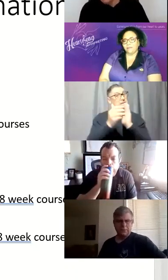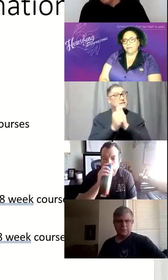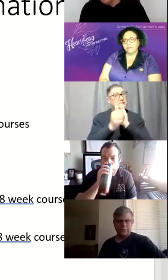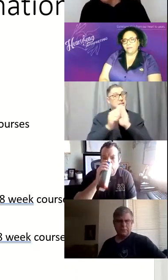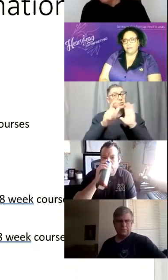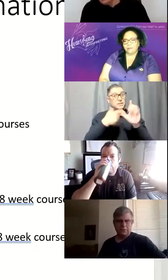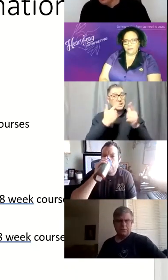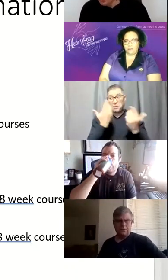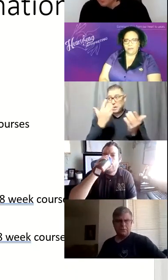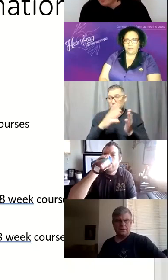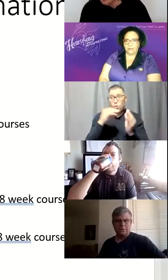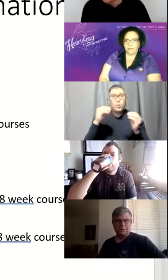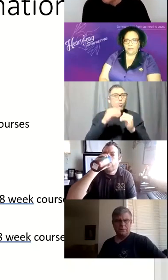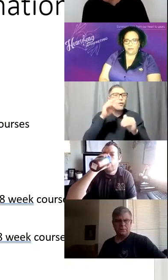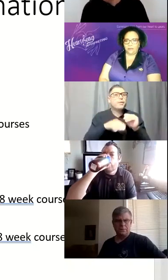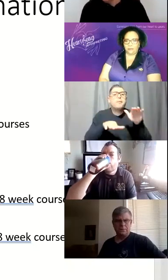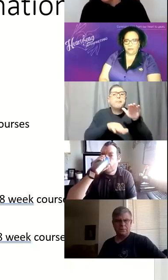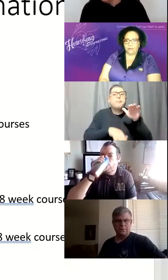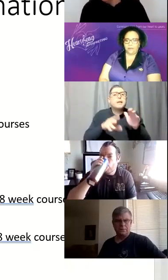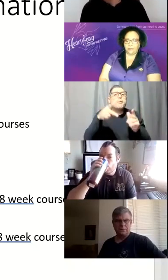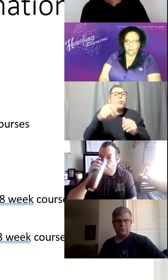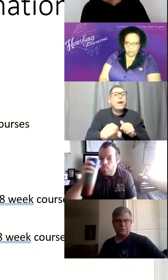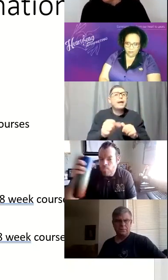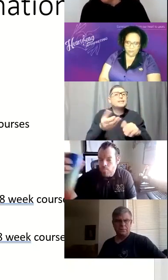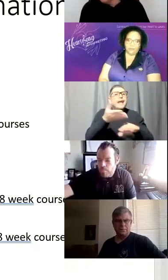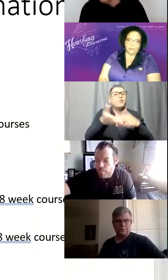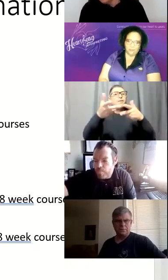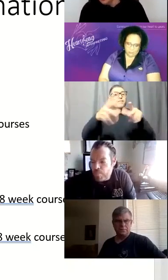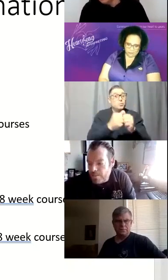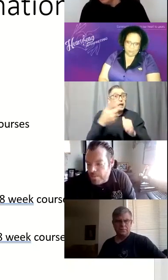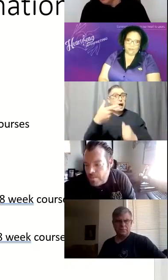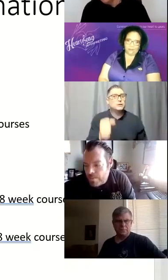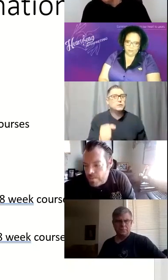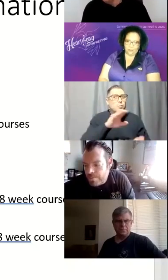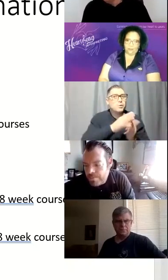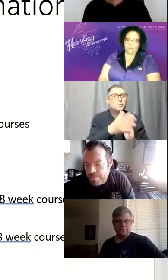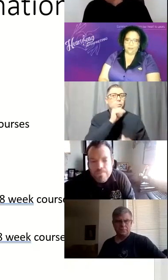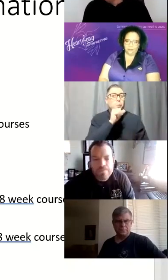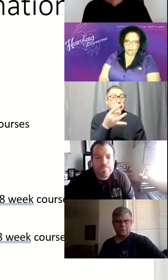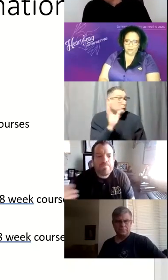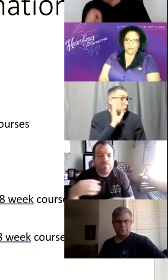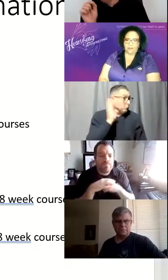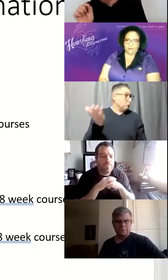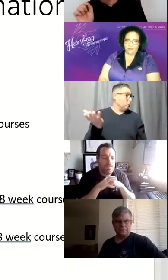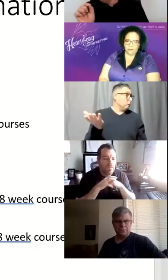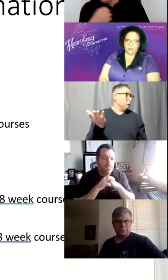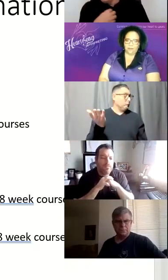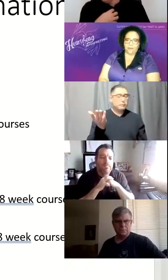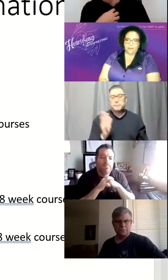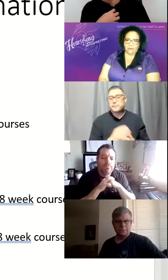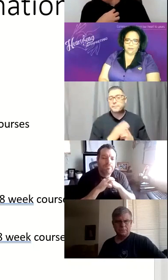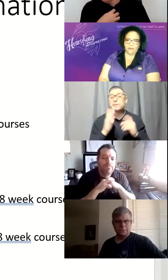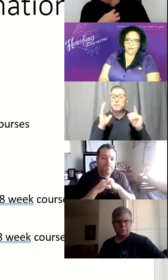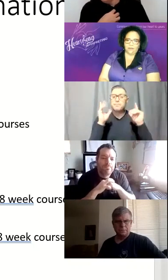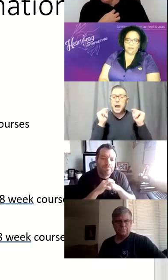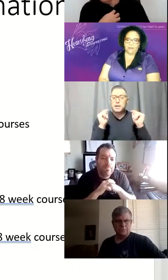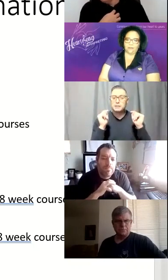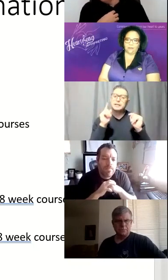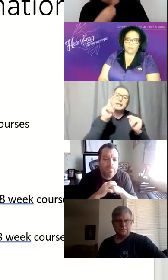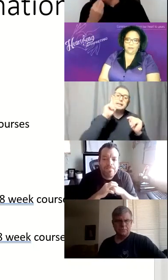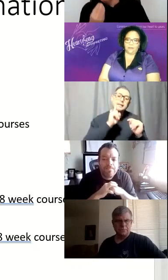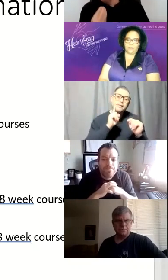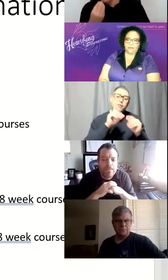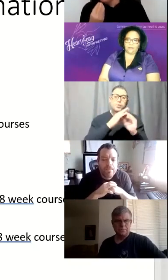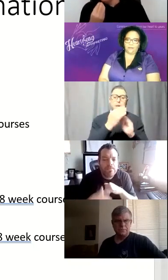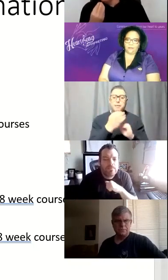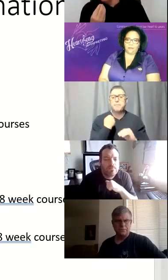than just minimum wage upon exiting high school when he turns 18. But as a deaf community member